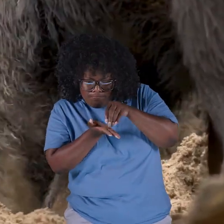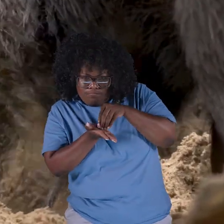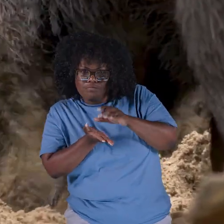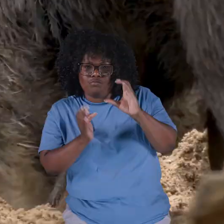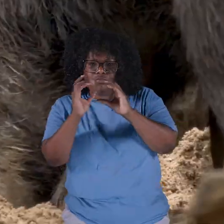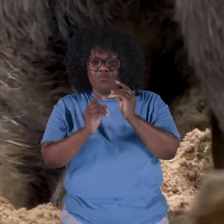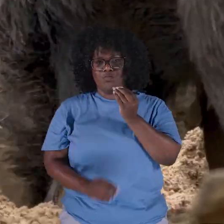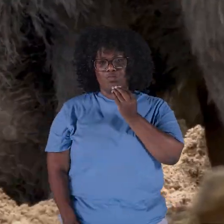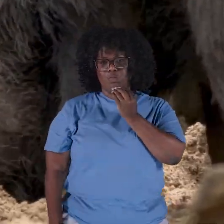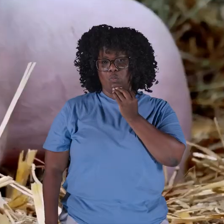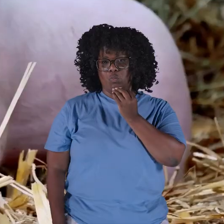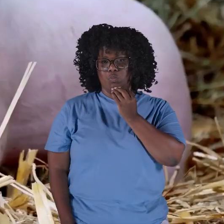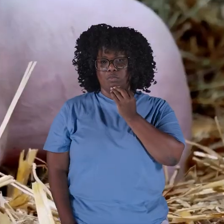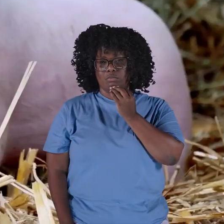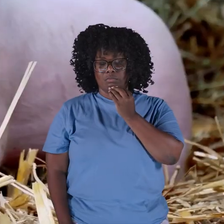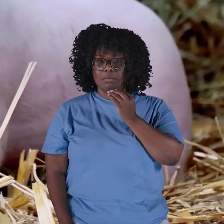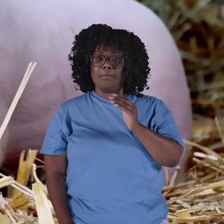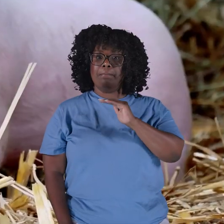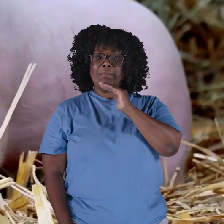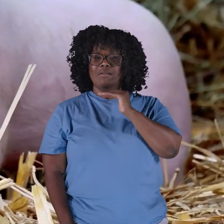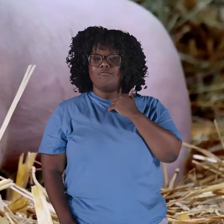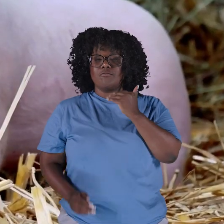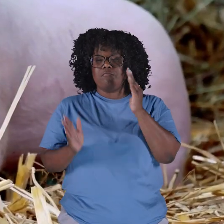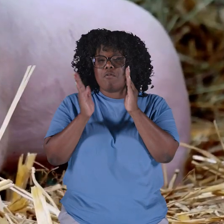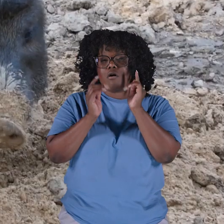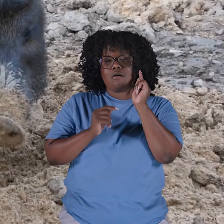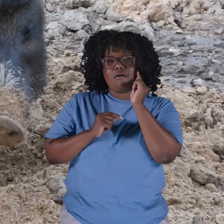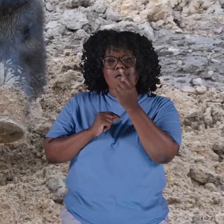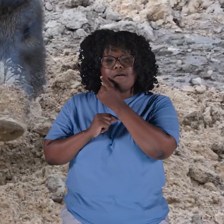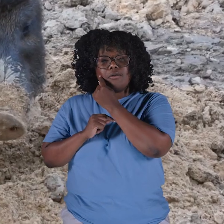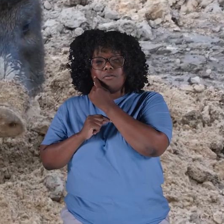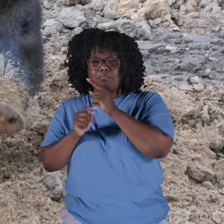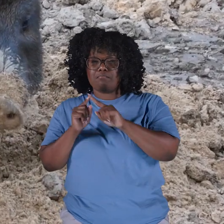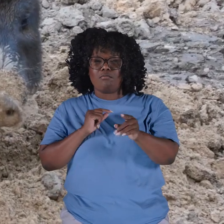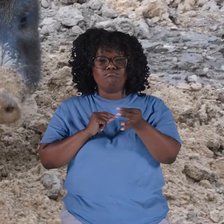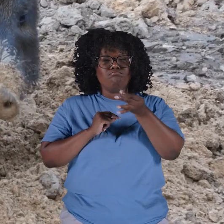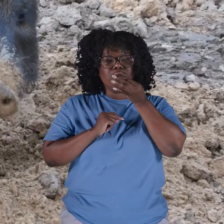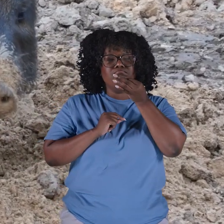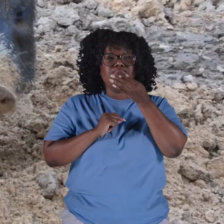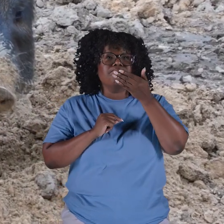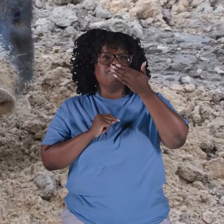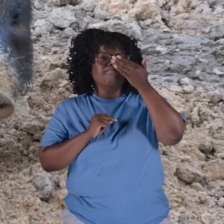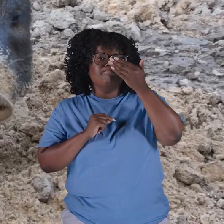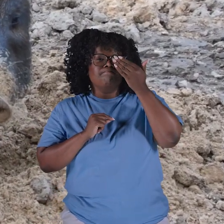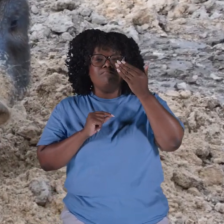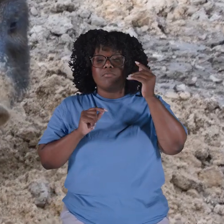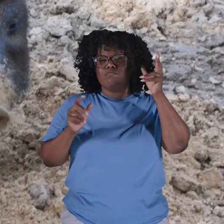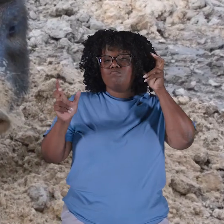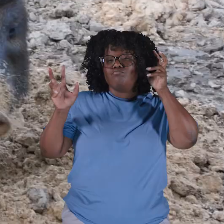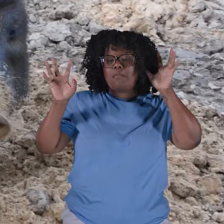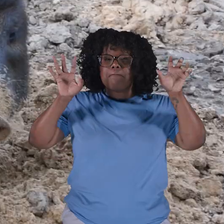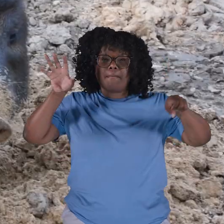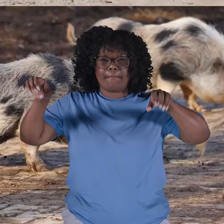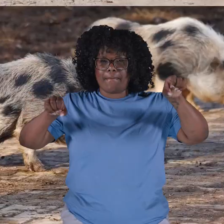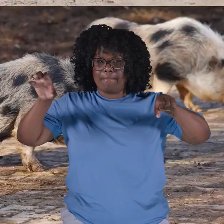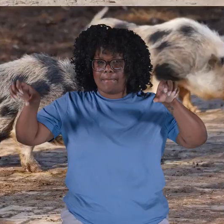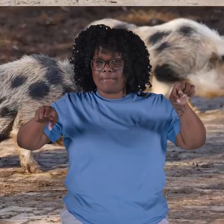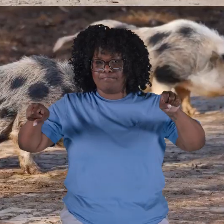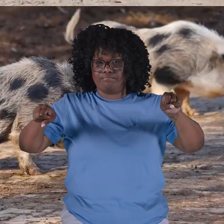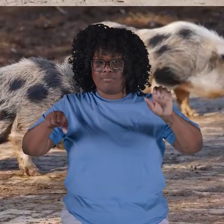the soil for food. Pigs have small eyes, but excellent senses of smell and hearing.